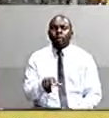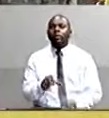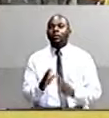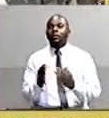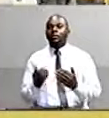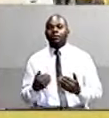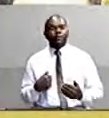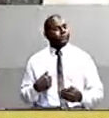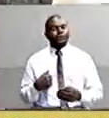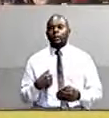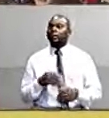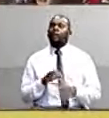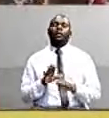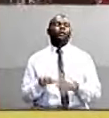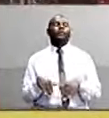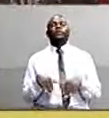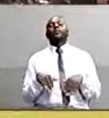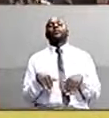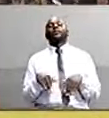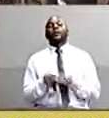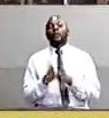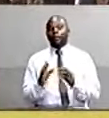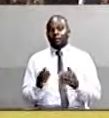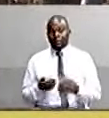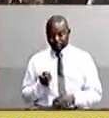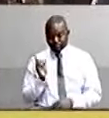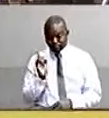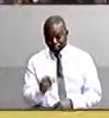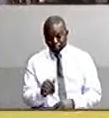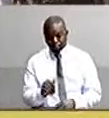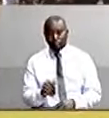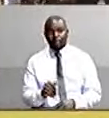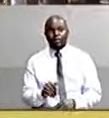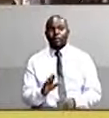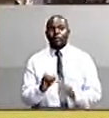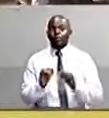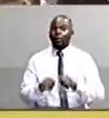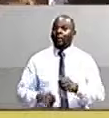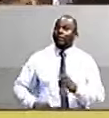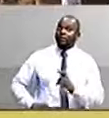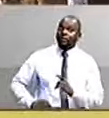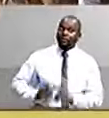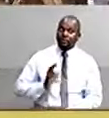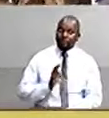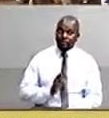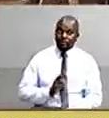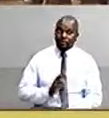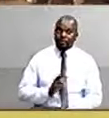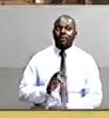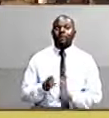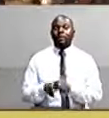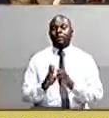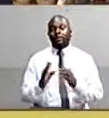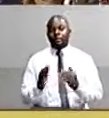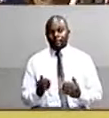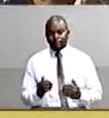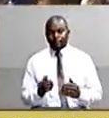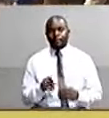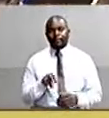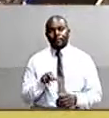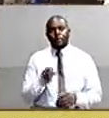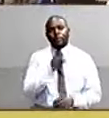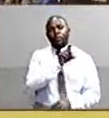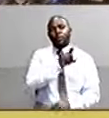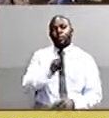to stay behind. The arrival of the trekkers here, as you can see, marks the climax of the 1 week trek that